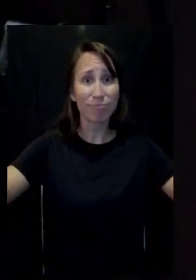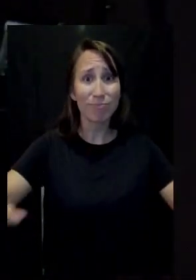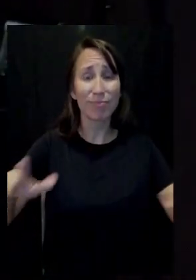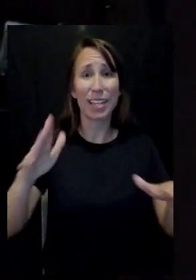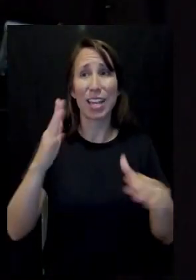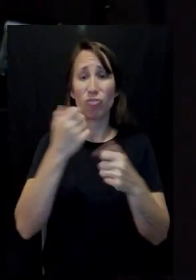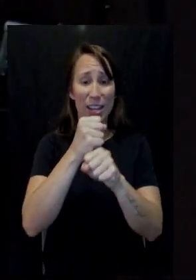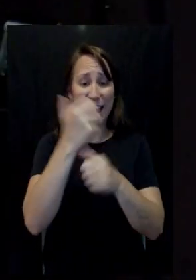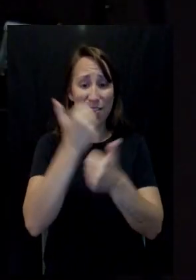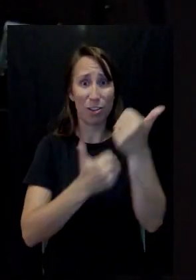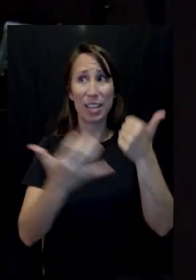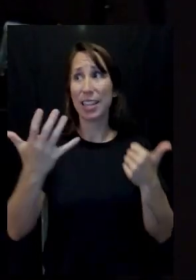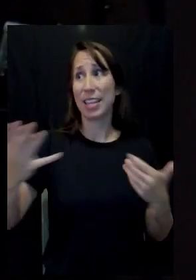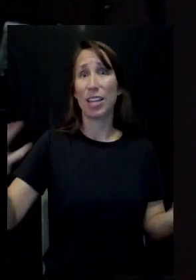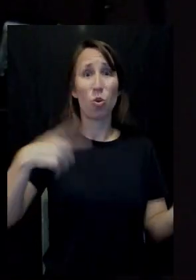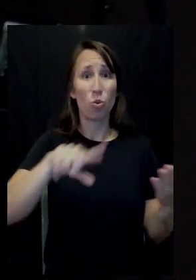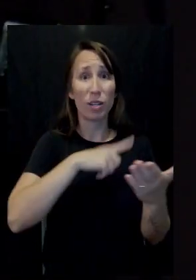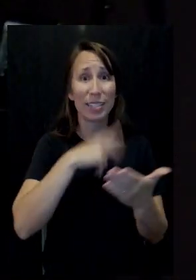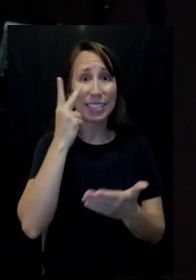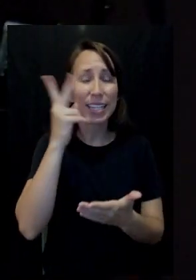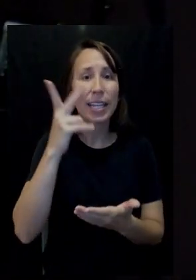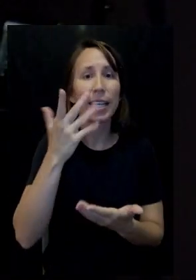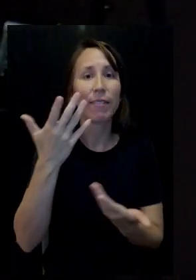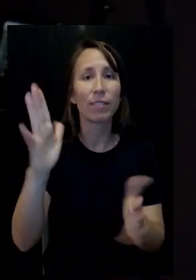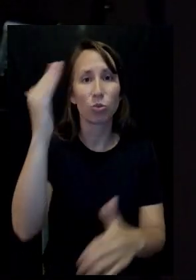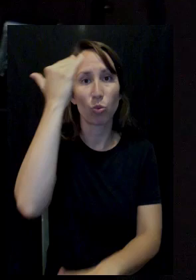knows you personally.